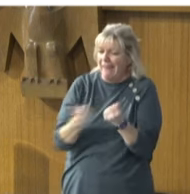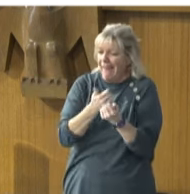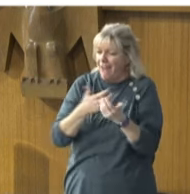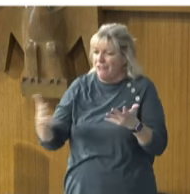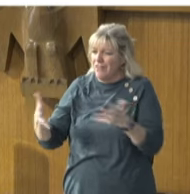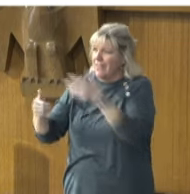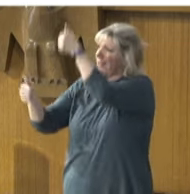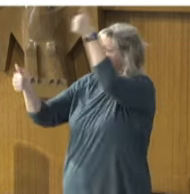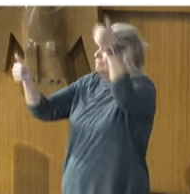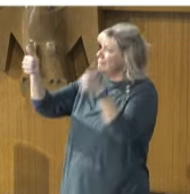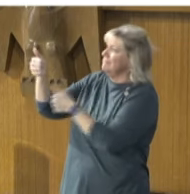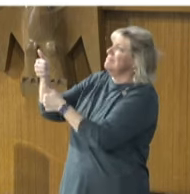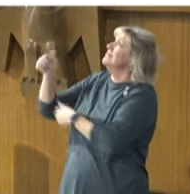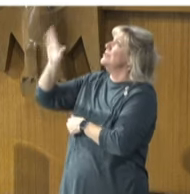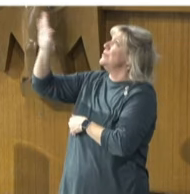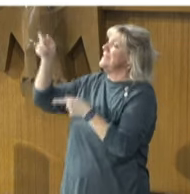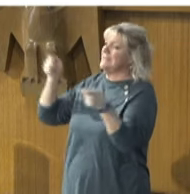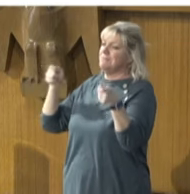to God's self.